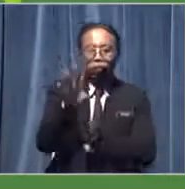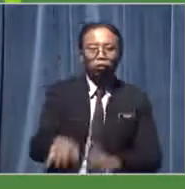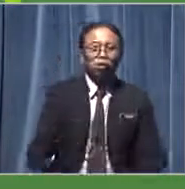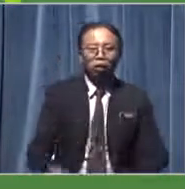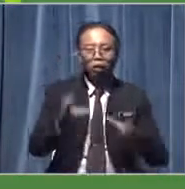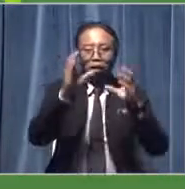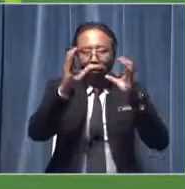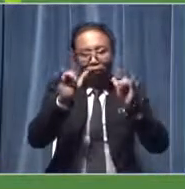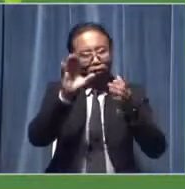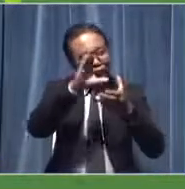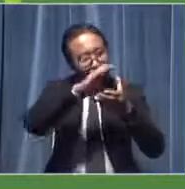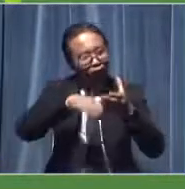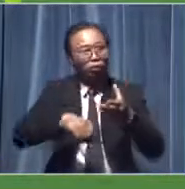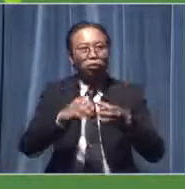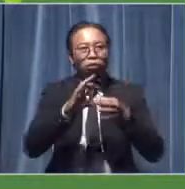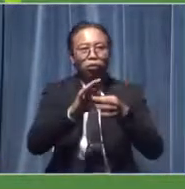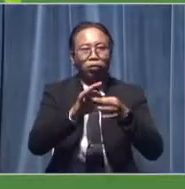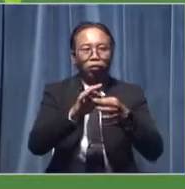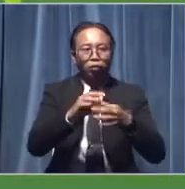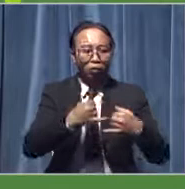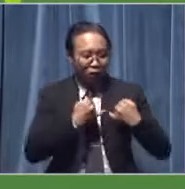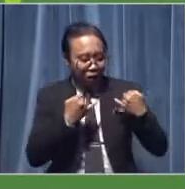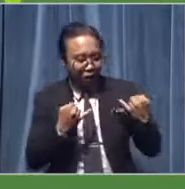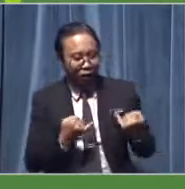Capacitance of a heart defibrillator.